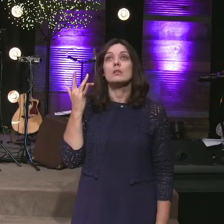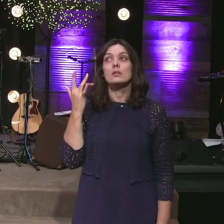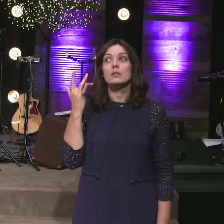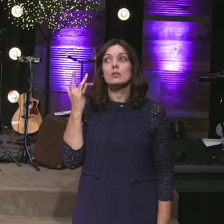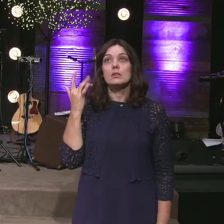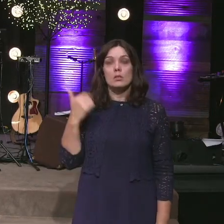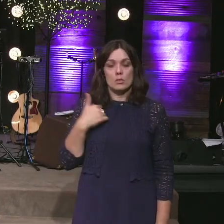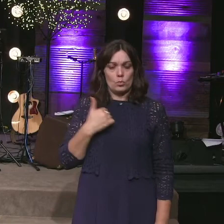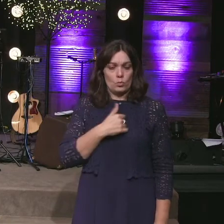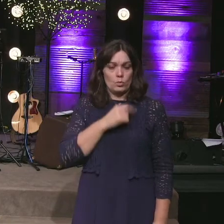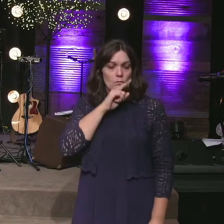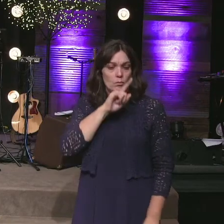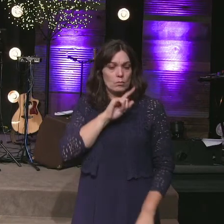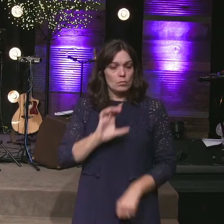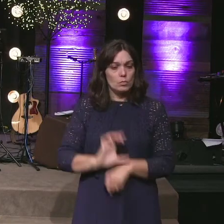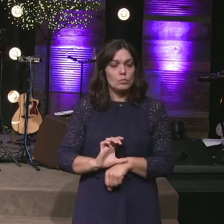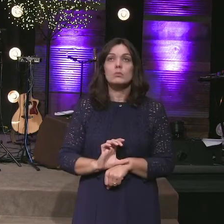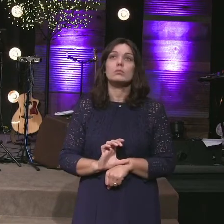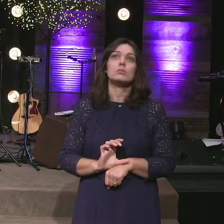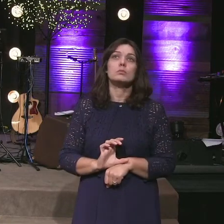the church.